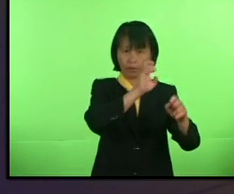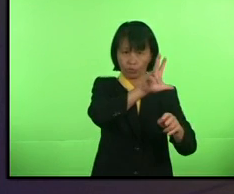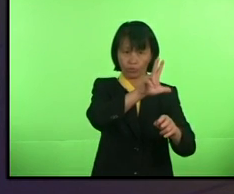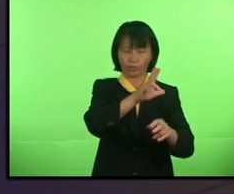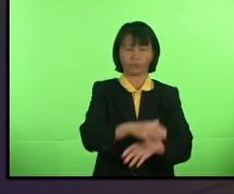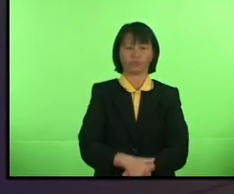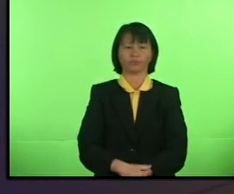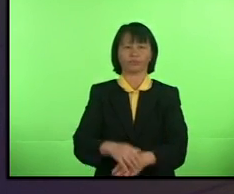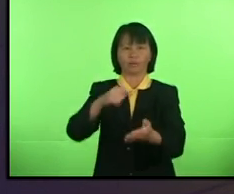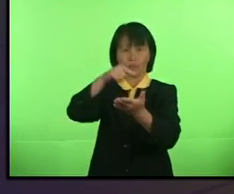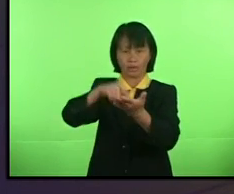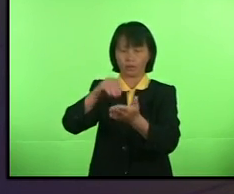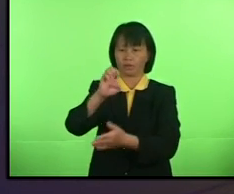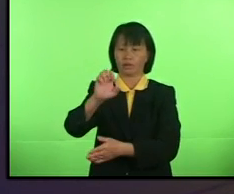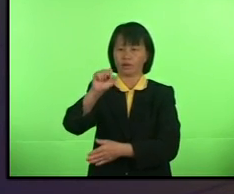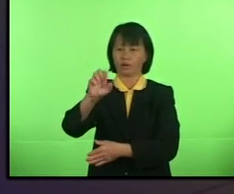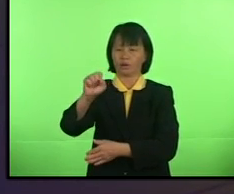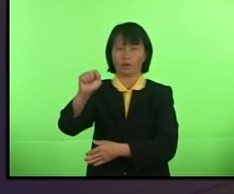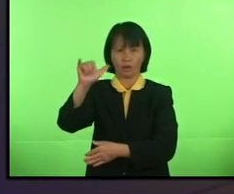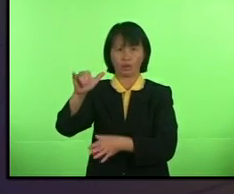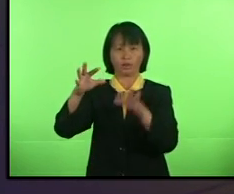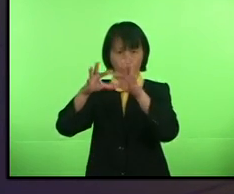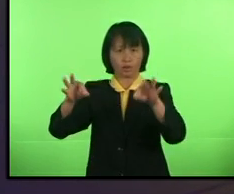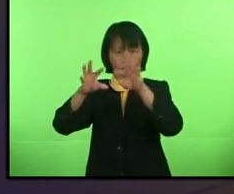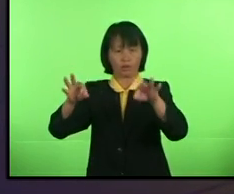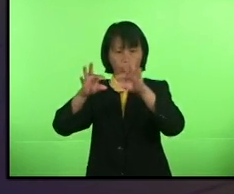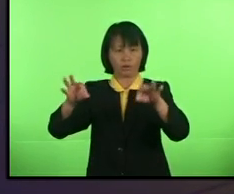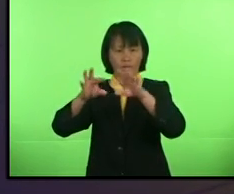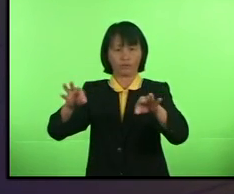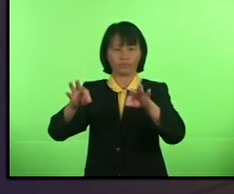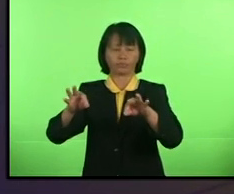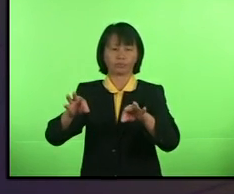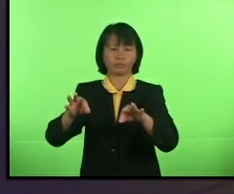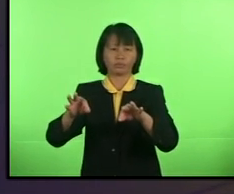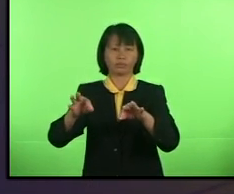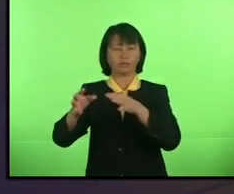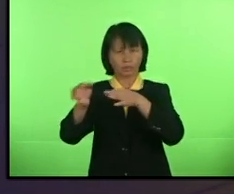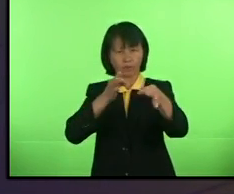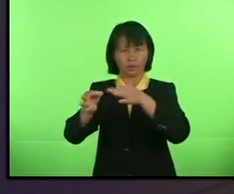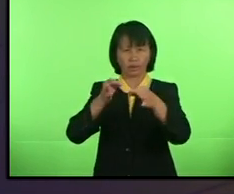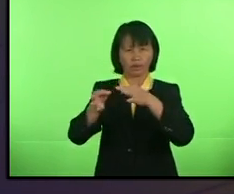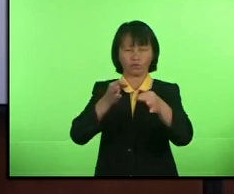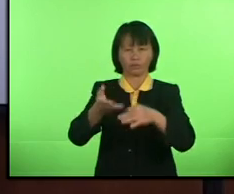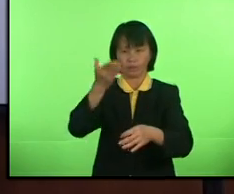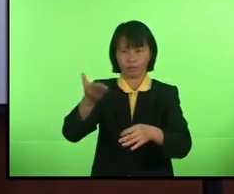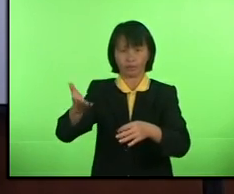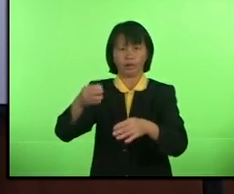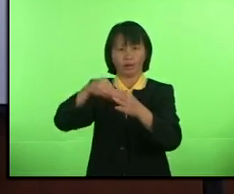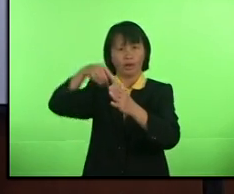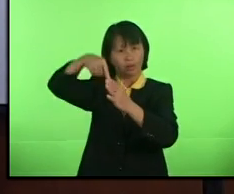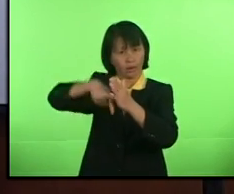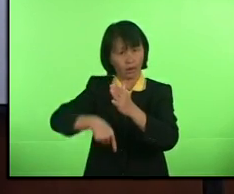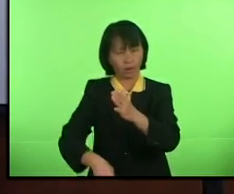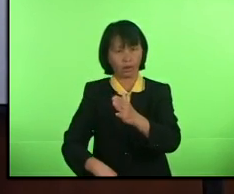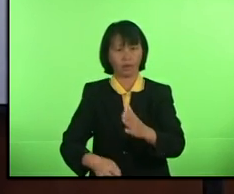essay also explains things or processes in sequential order. Students, the